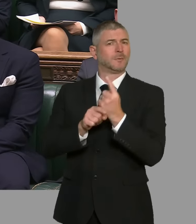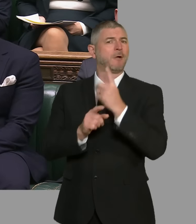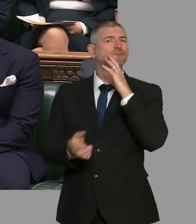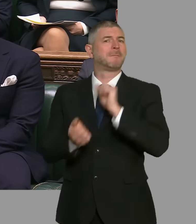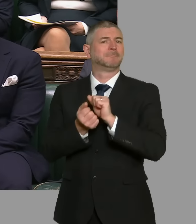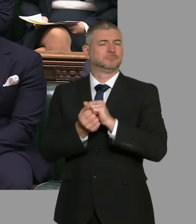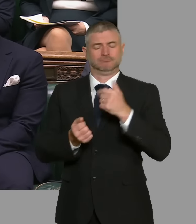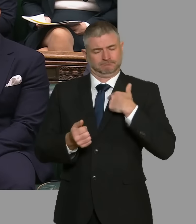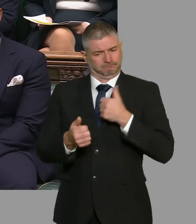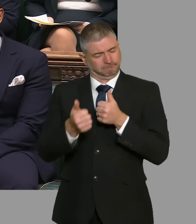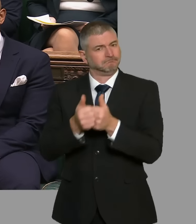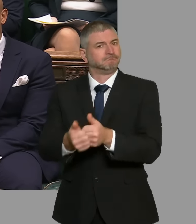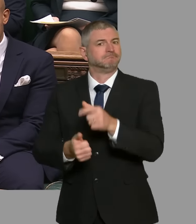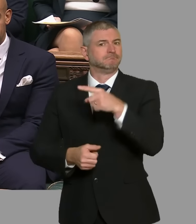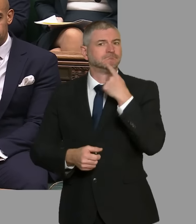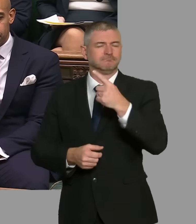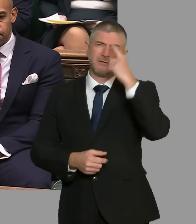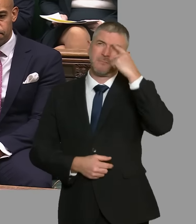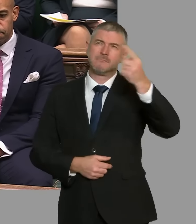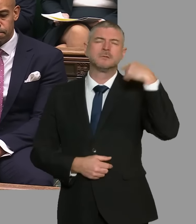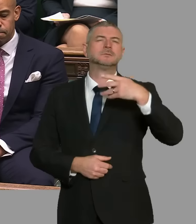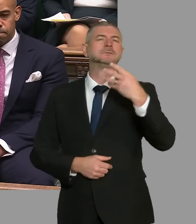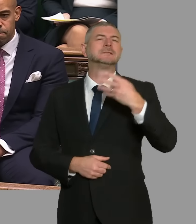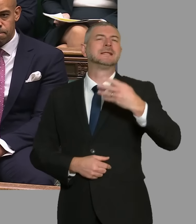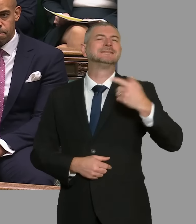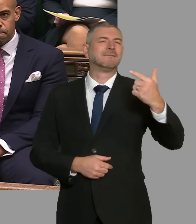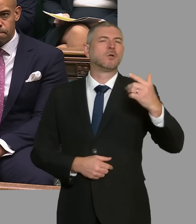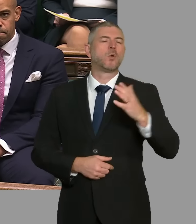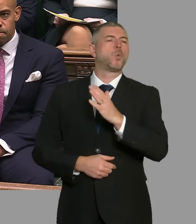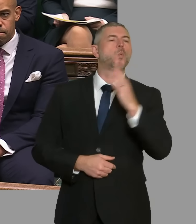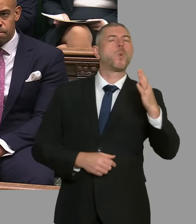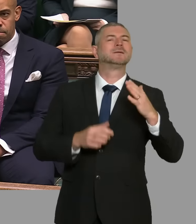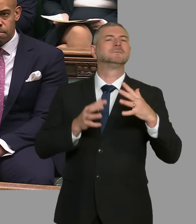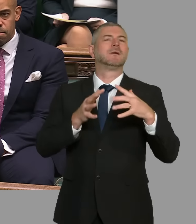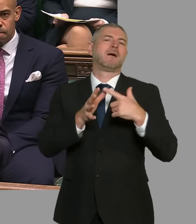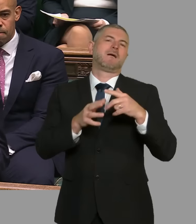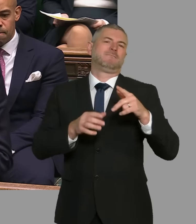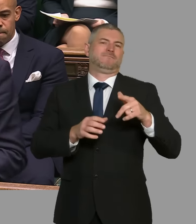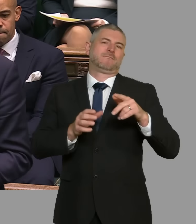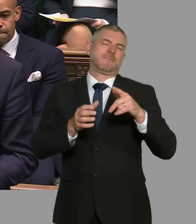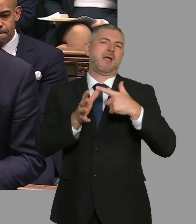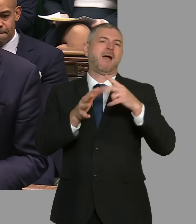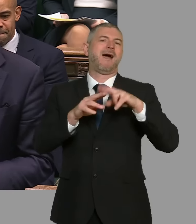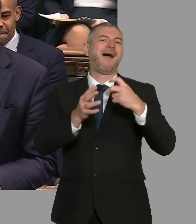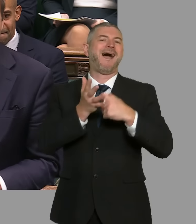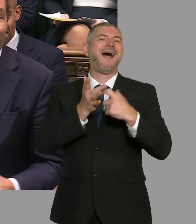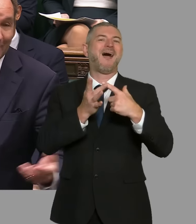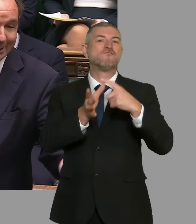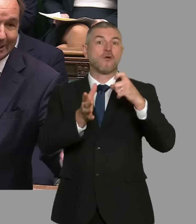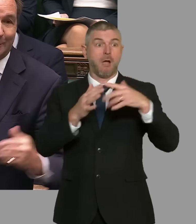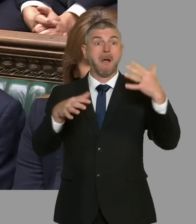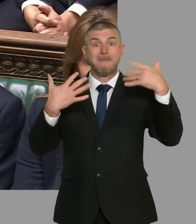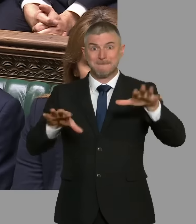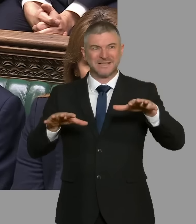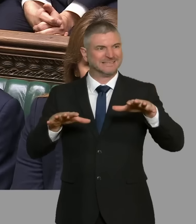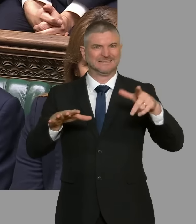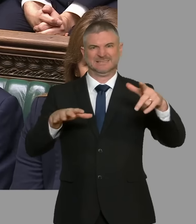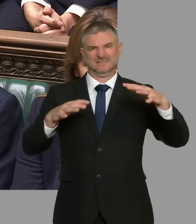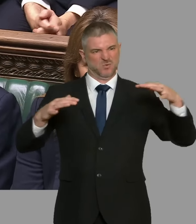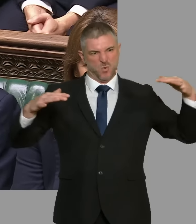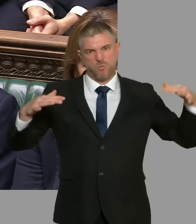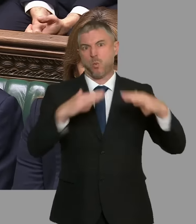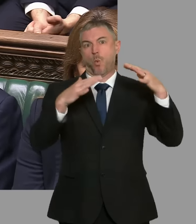where I somehow managed to survive a bloody and violent attempted coup. So if the Prime Minister wants any ideas about how to